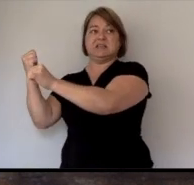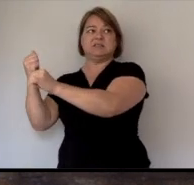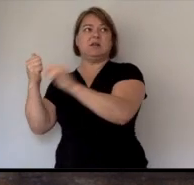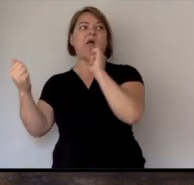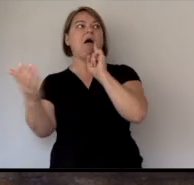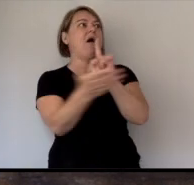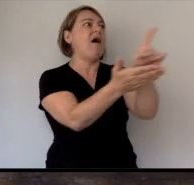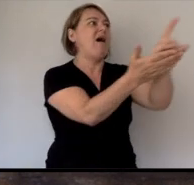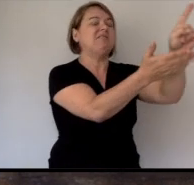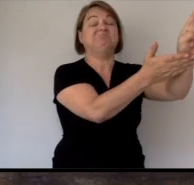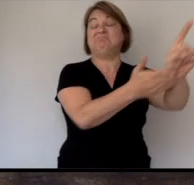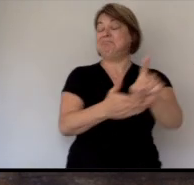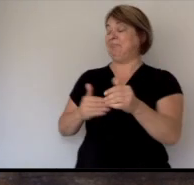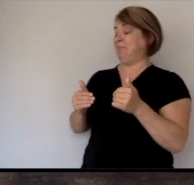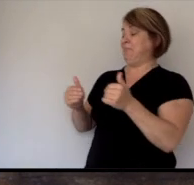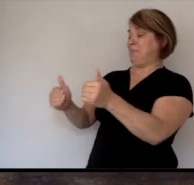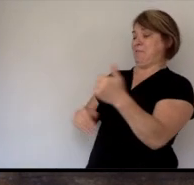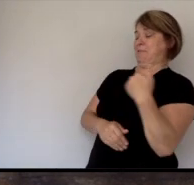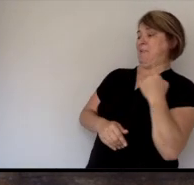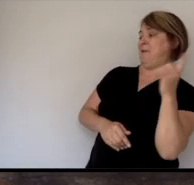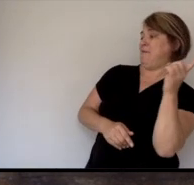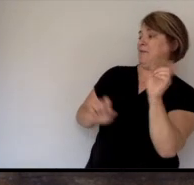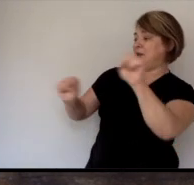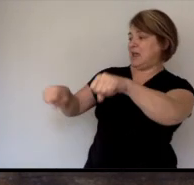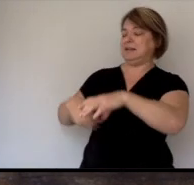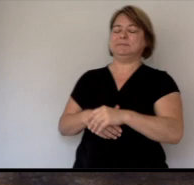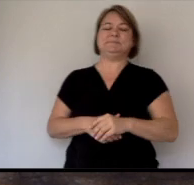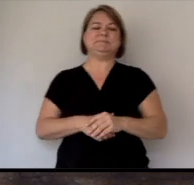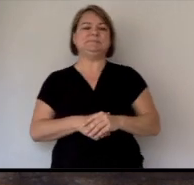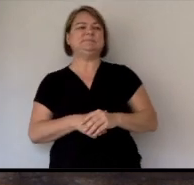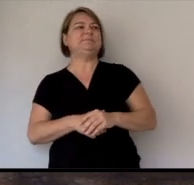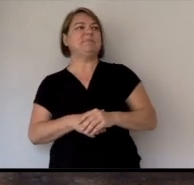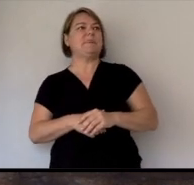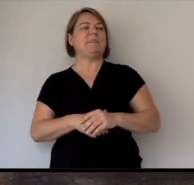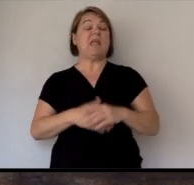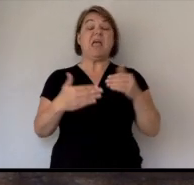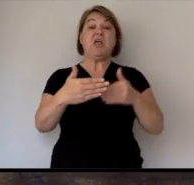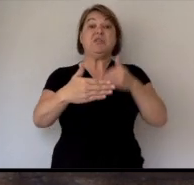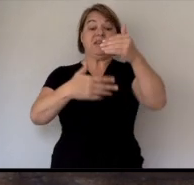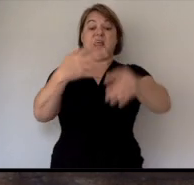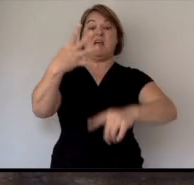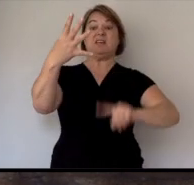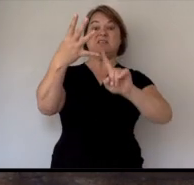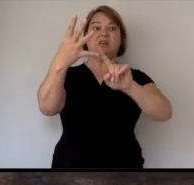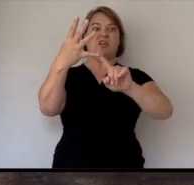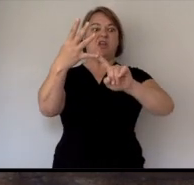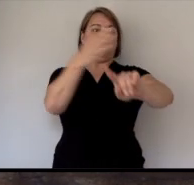Boy, those long arms will certainly come in handy when waving to the people, said the prince.